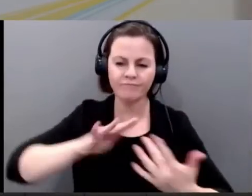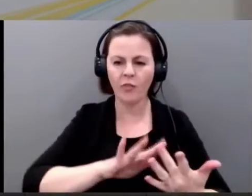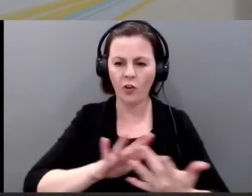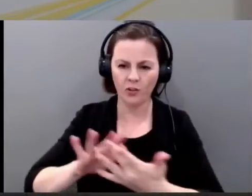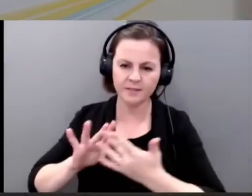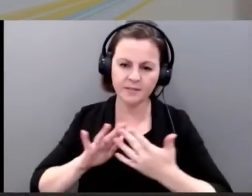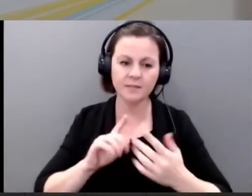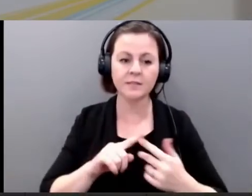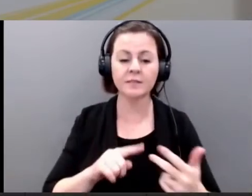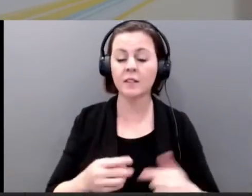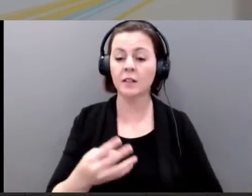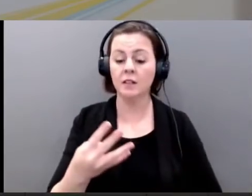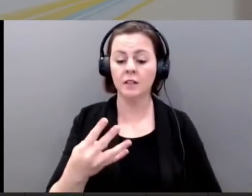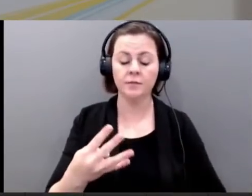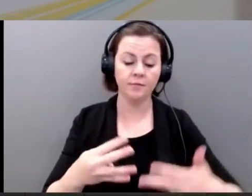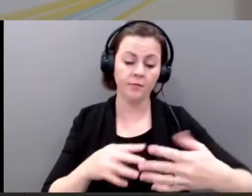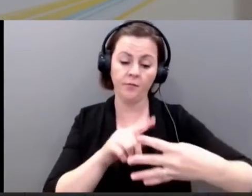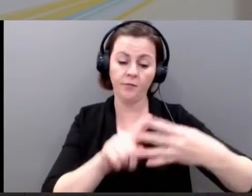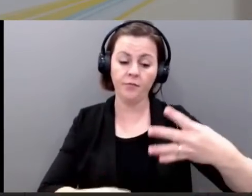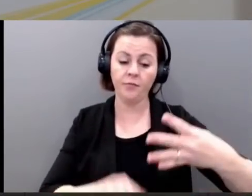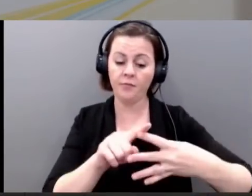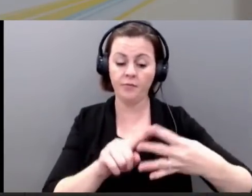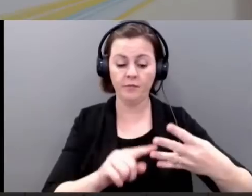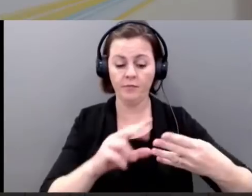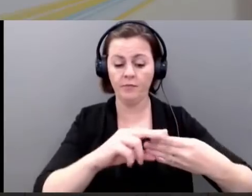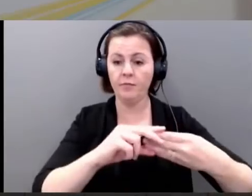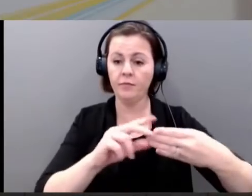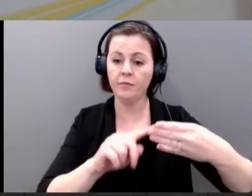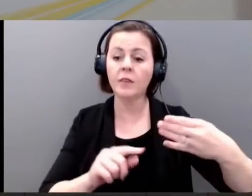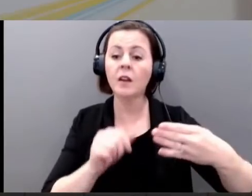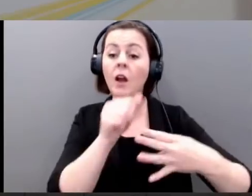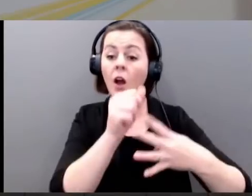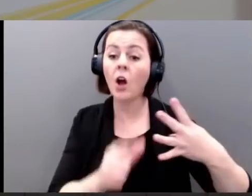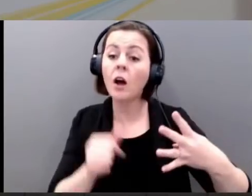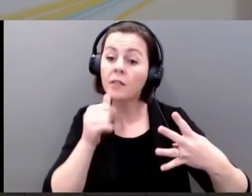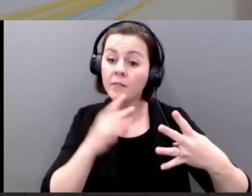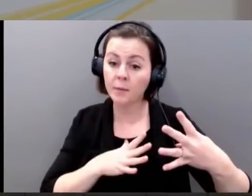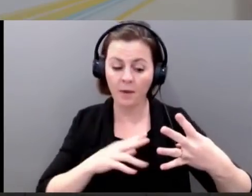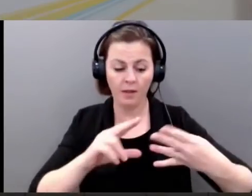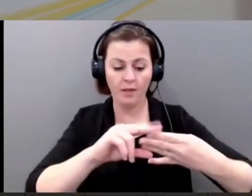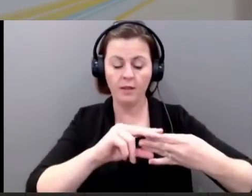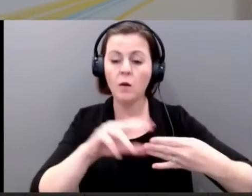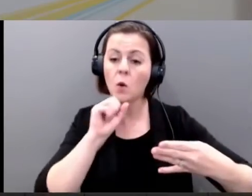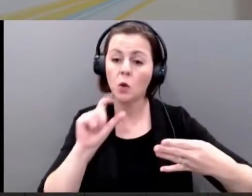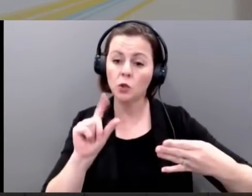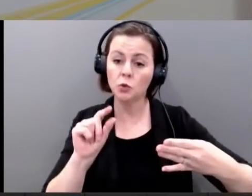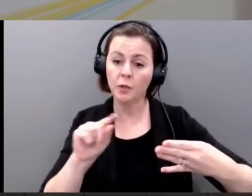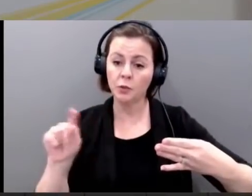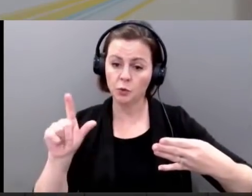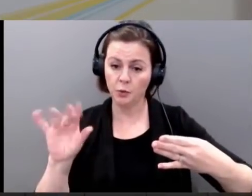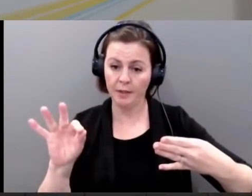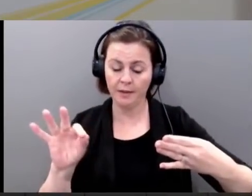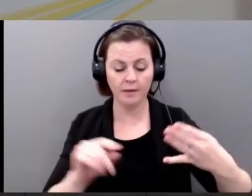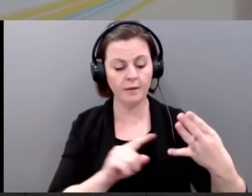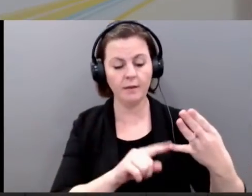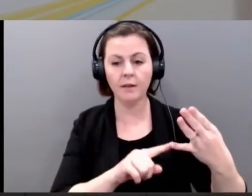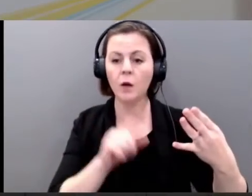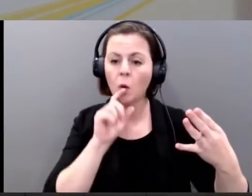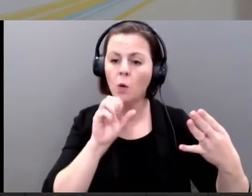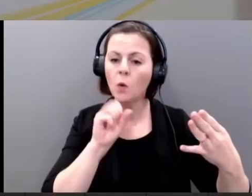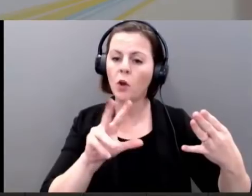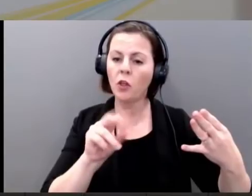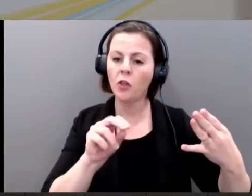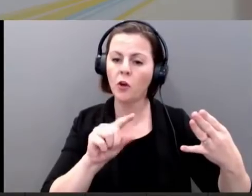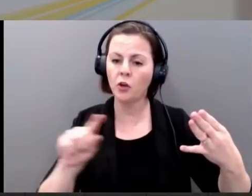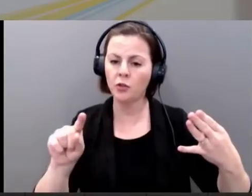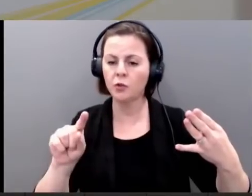female, 3 in their 20s and 1 in her 30s. None of these cases have a history of recent out-of-province travel. We